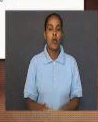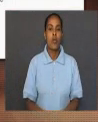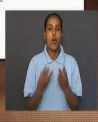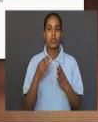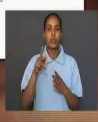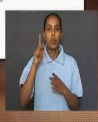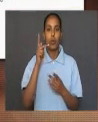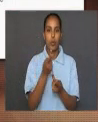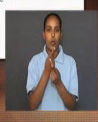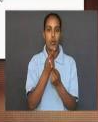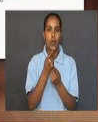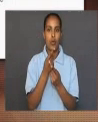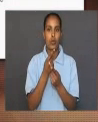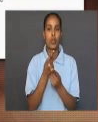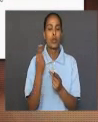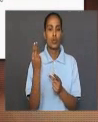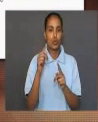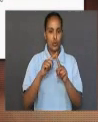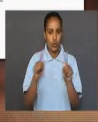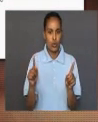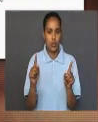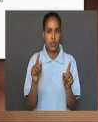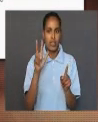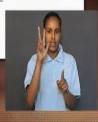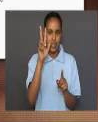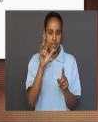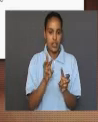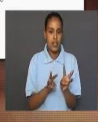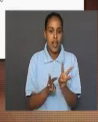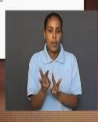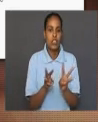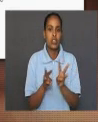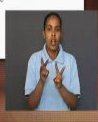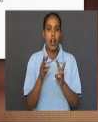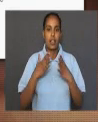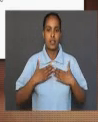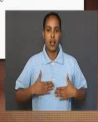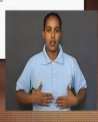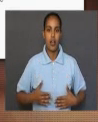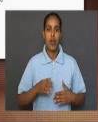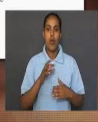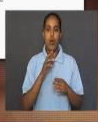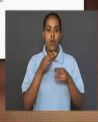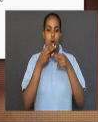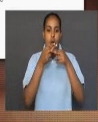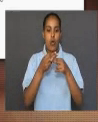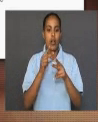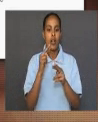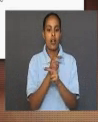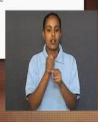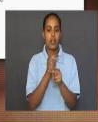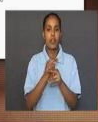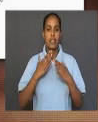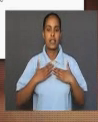Most proteins fold into unique three-dimensional structures called native